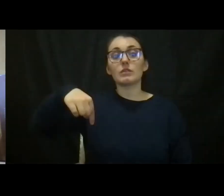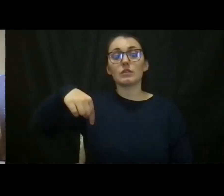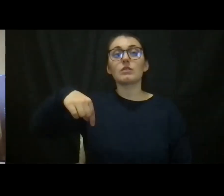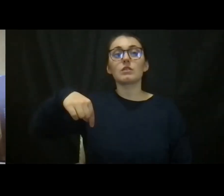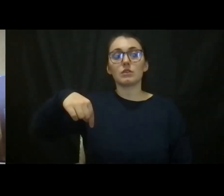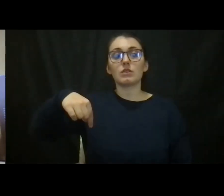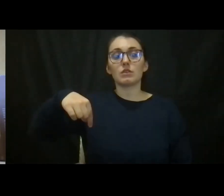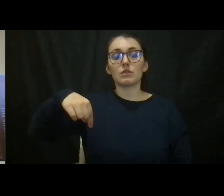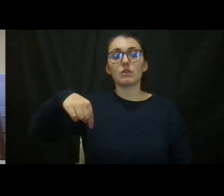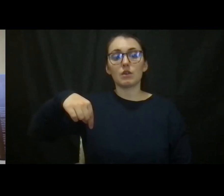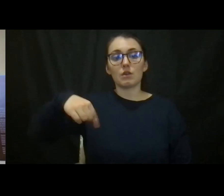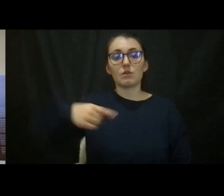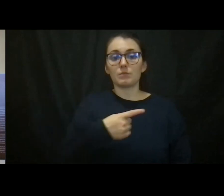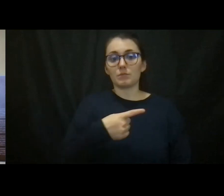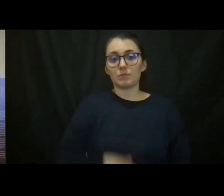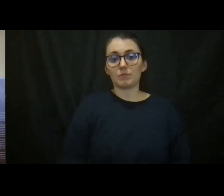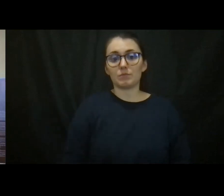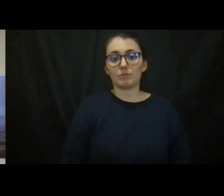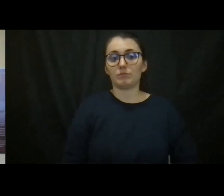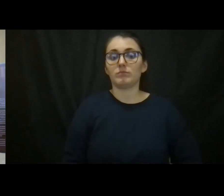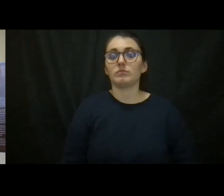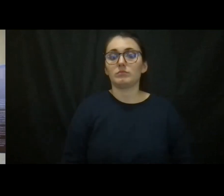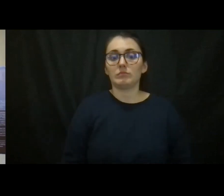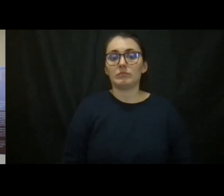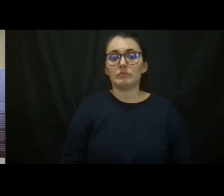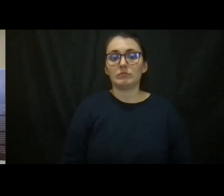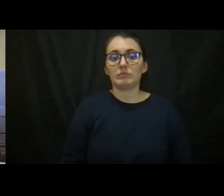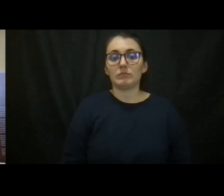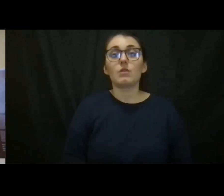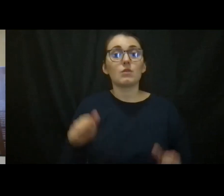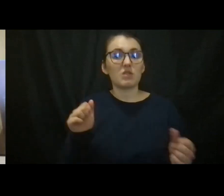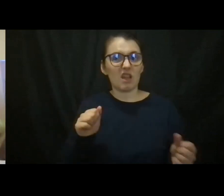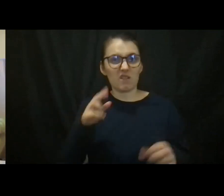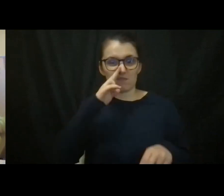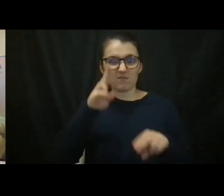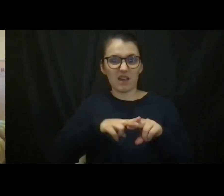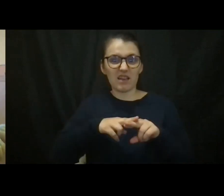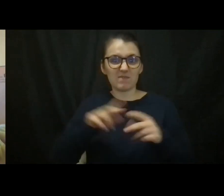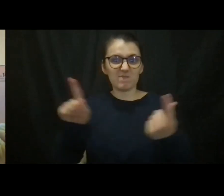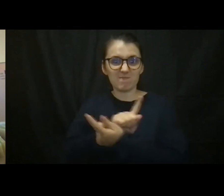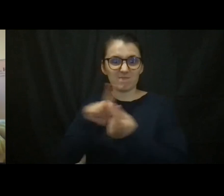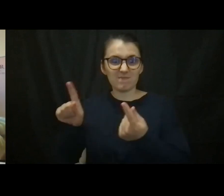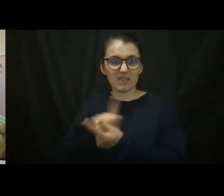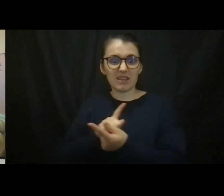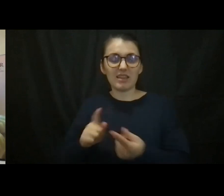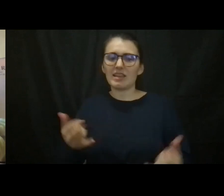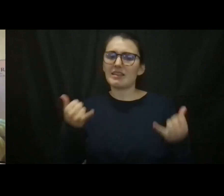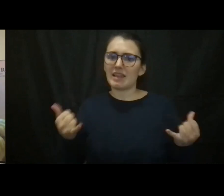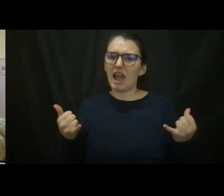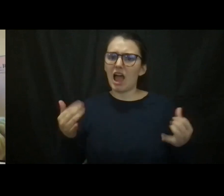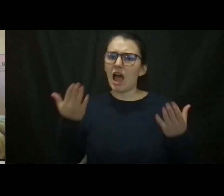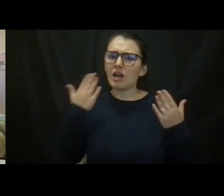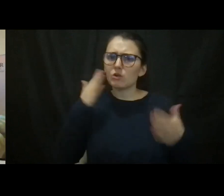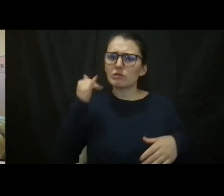Ramona Beezus and Henry Huggins would all be fun to meet. Now, I don't know if you know, but